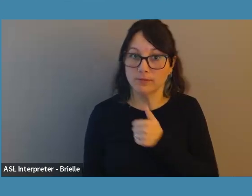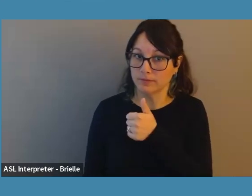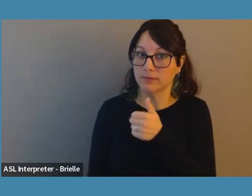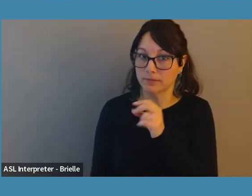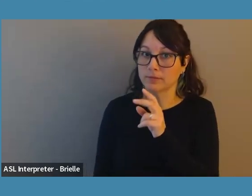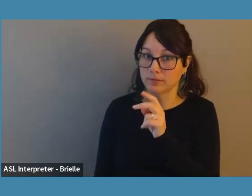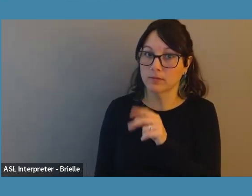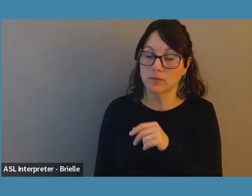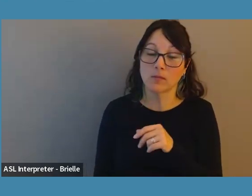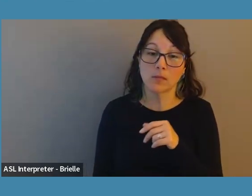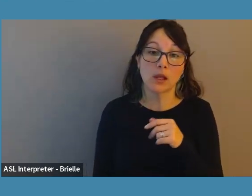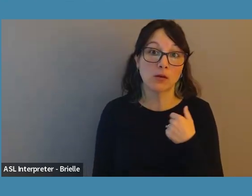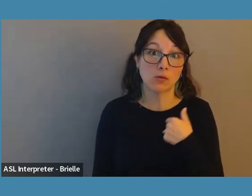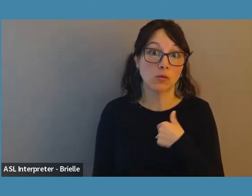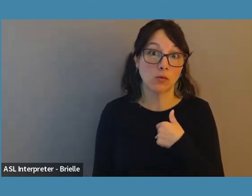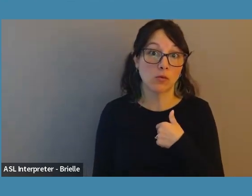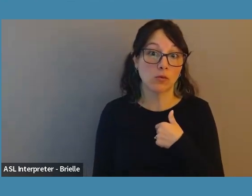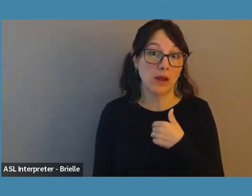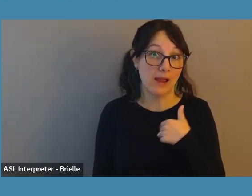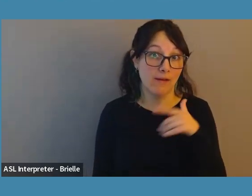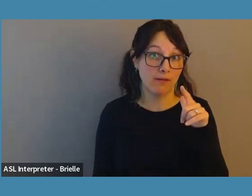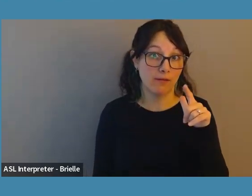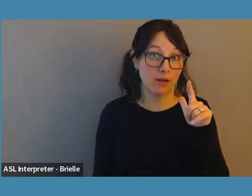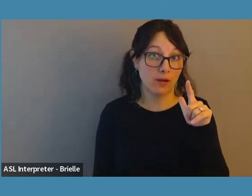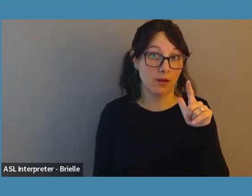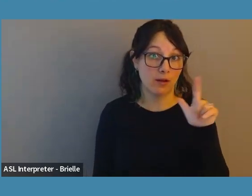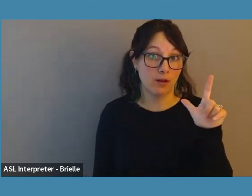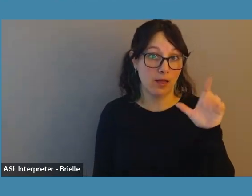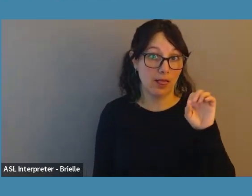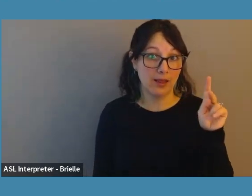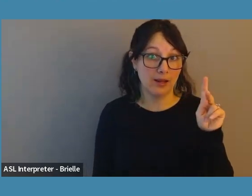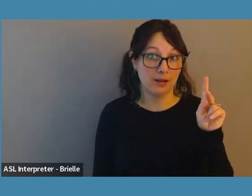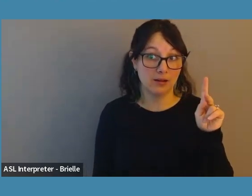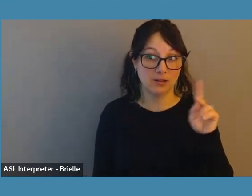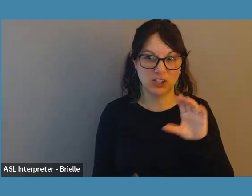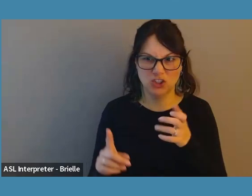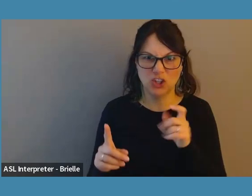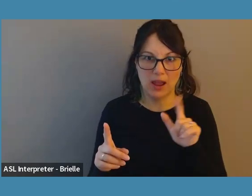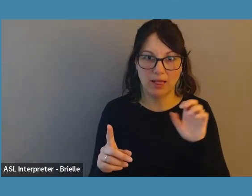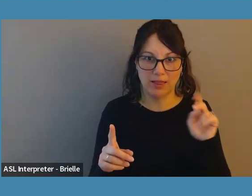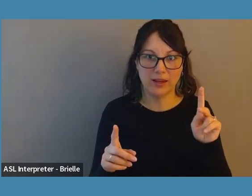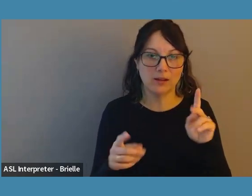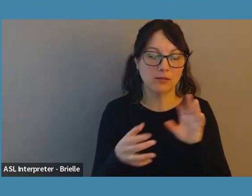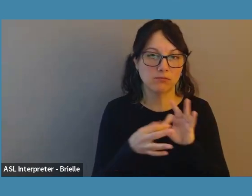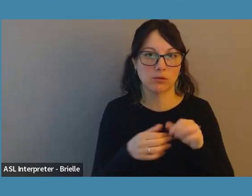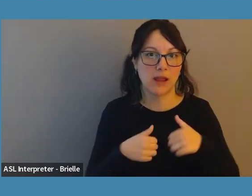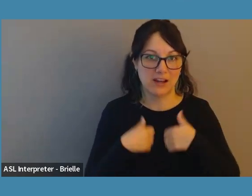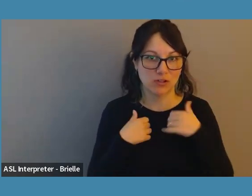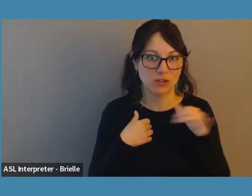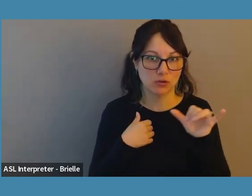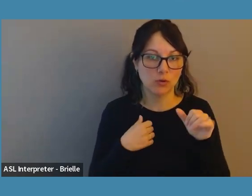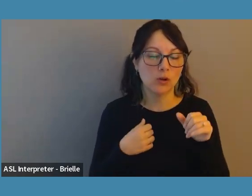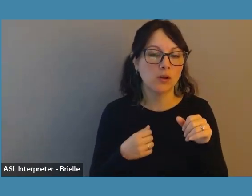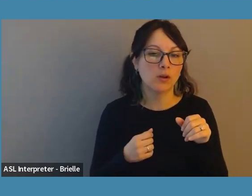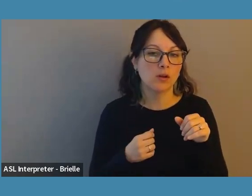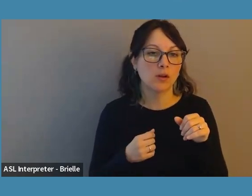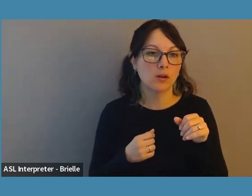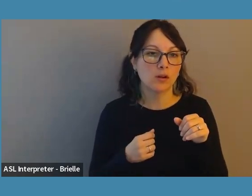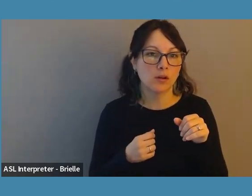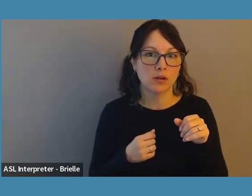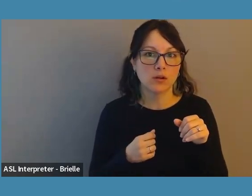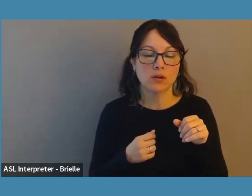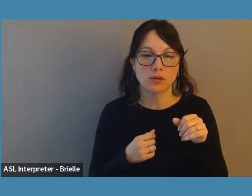Okay, and we will correct, we have a link in the chat to these addresses as well, and we'll make sure that on